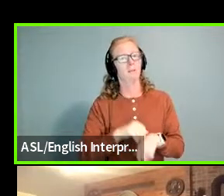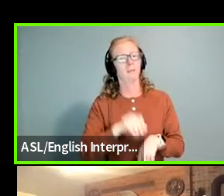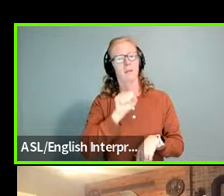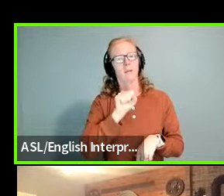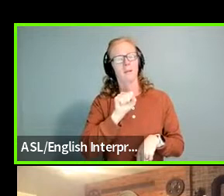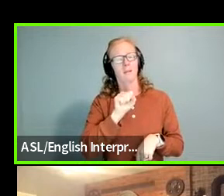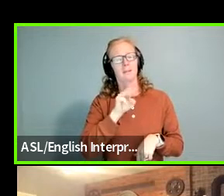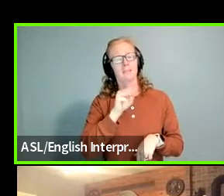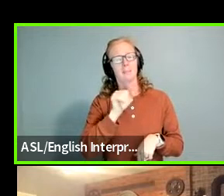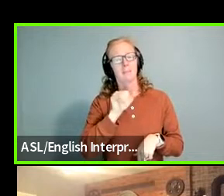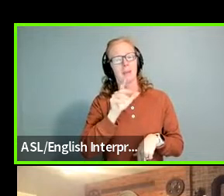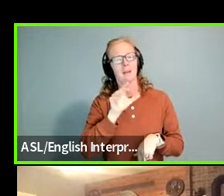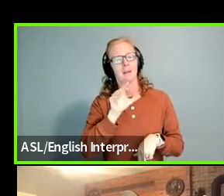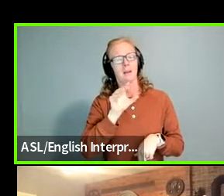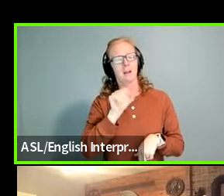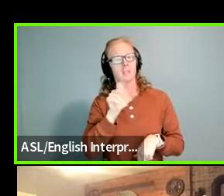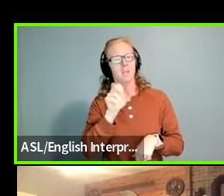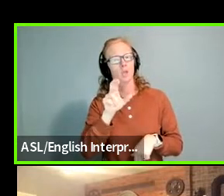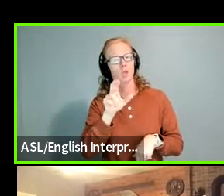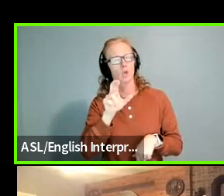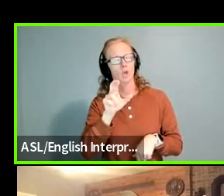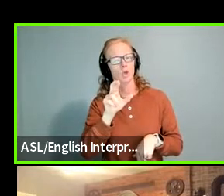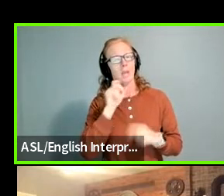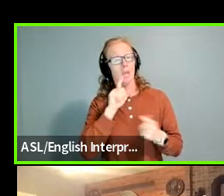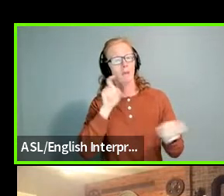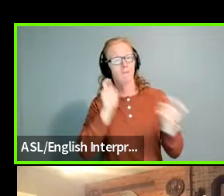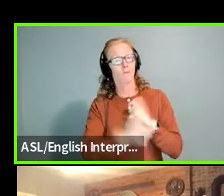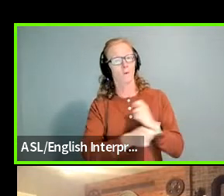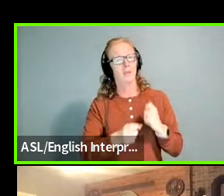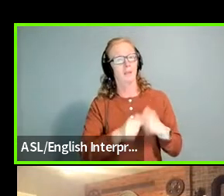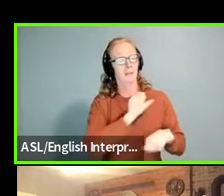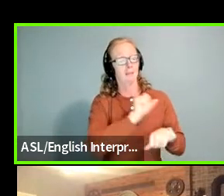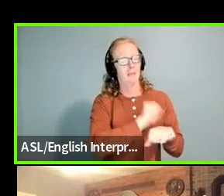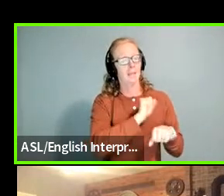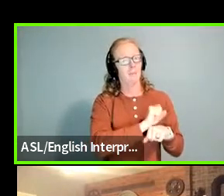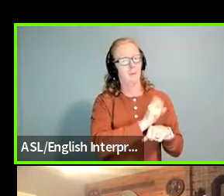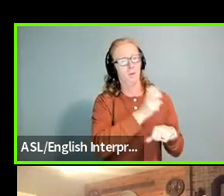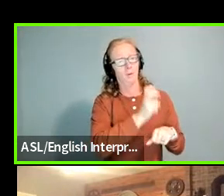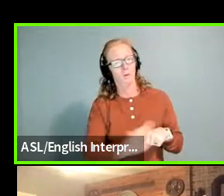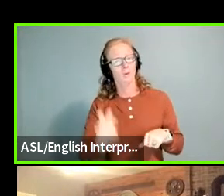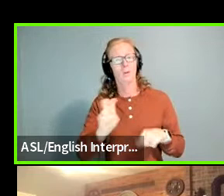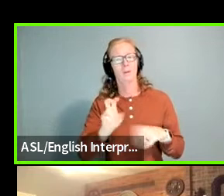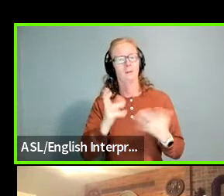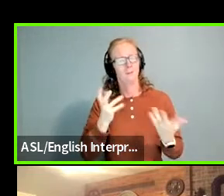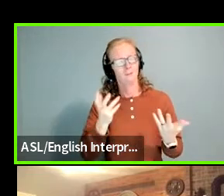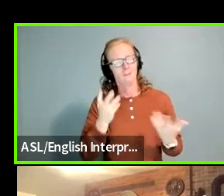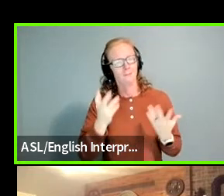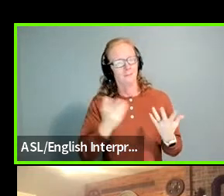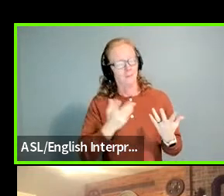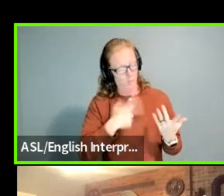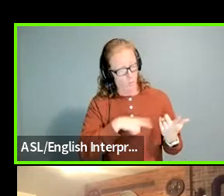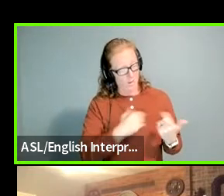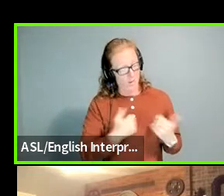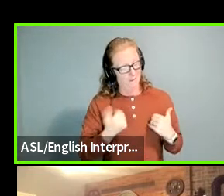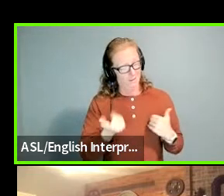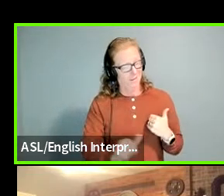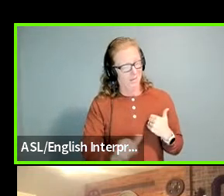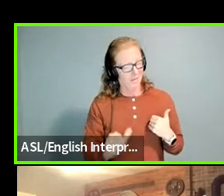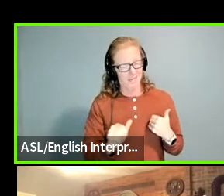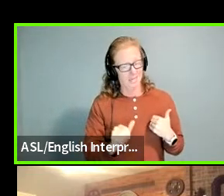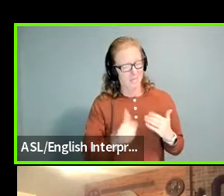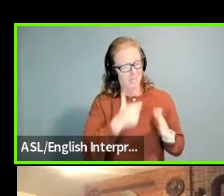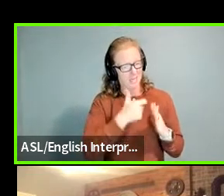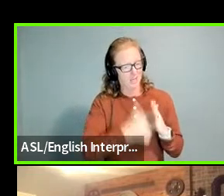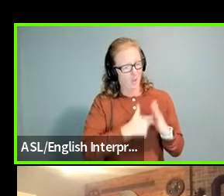semiconductor industry and the whole focus on converting labor focused on that. Do we have any